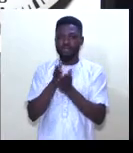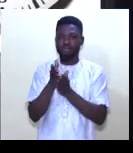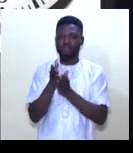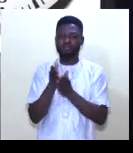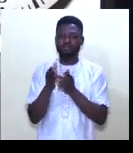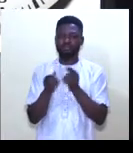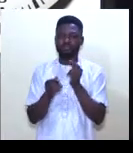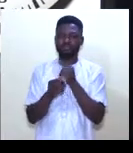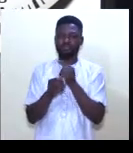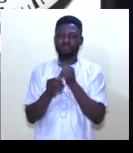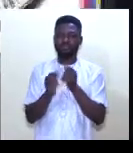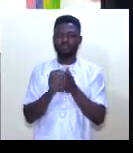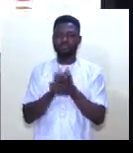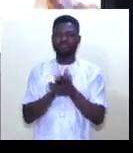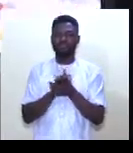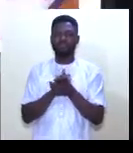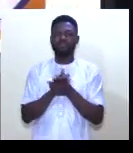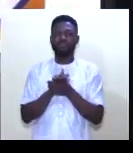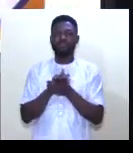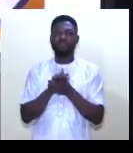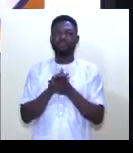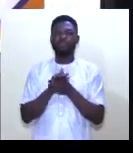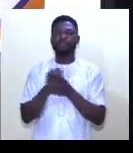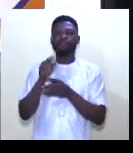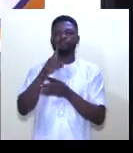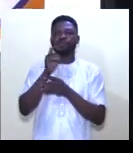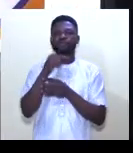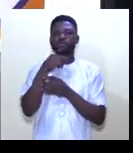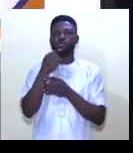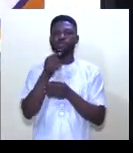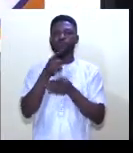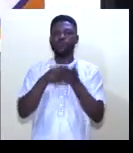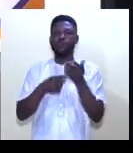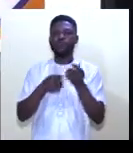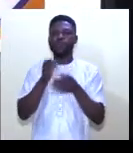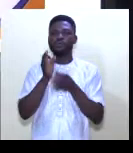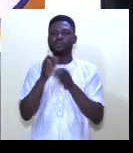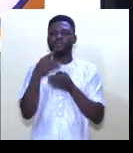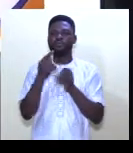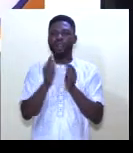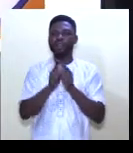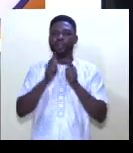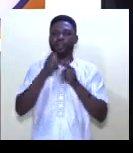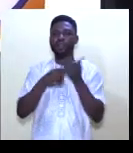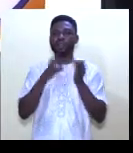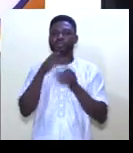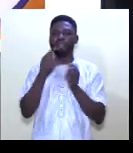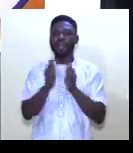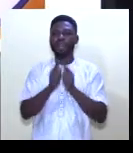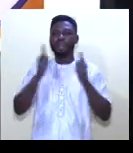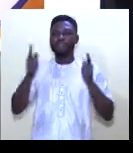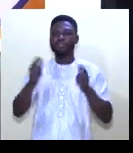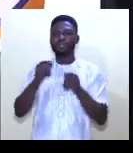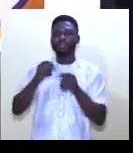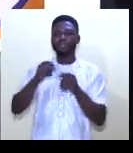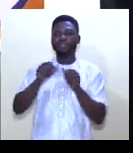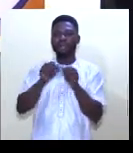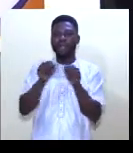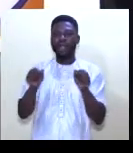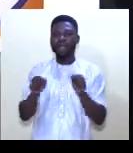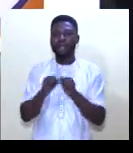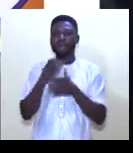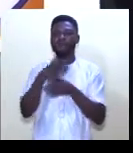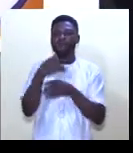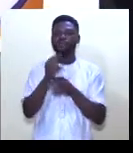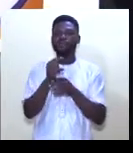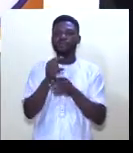got that right. So let's just move on to the next one. Now in this case, the question says, what is the larger angle between